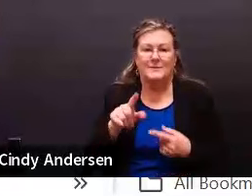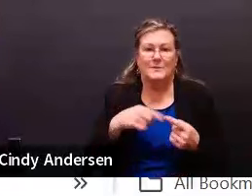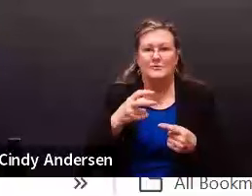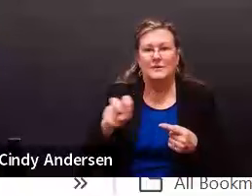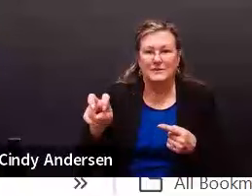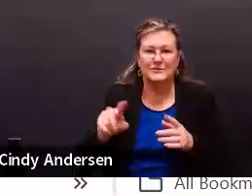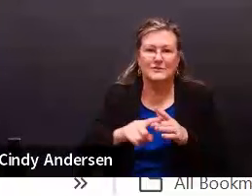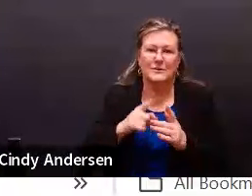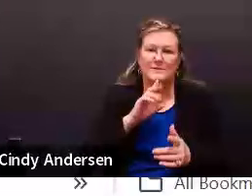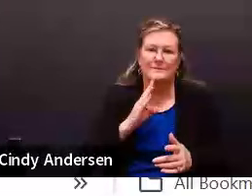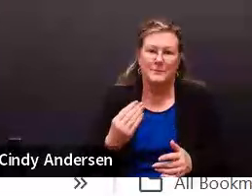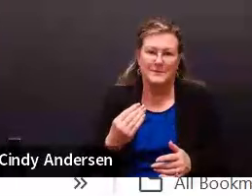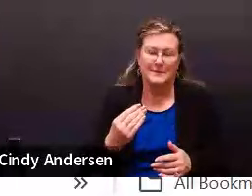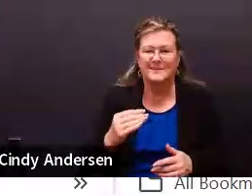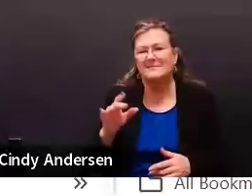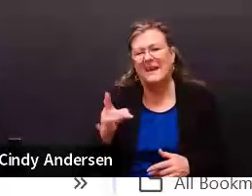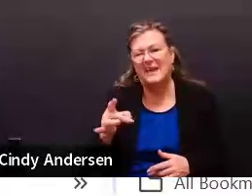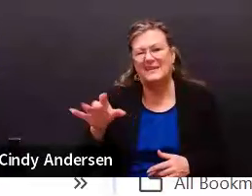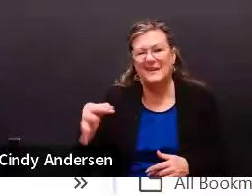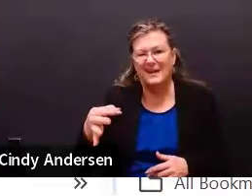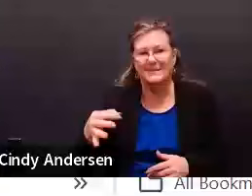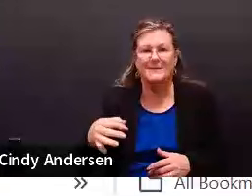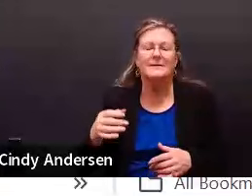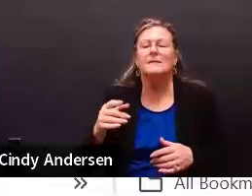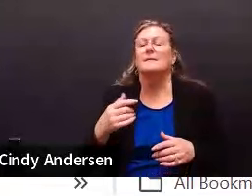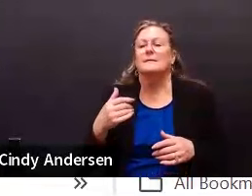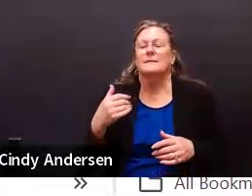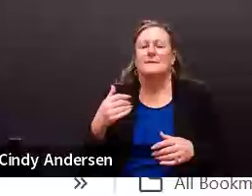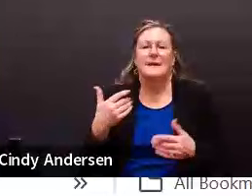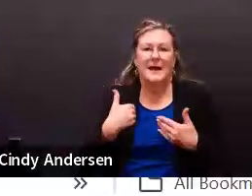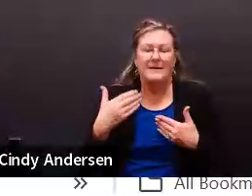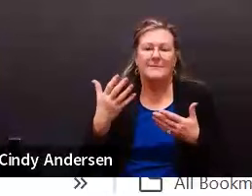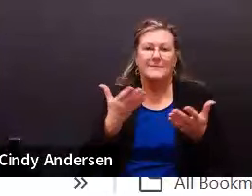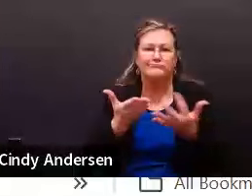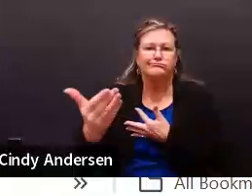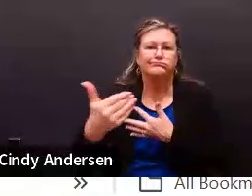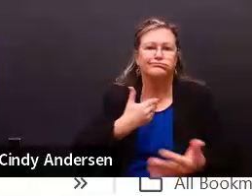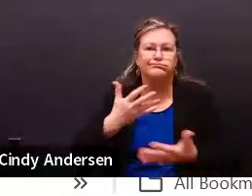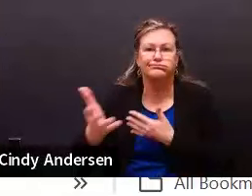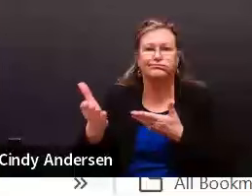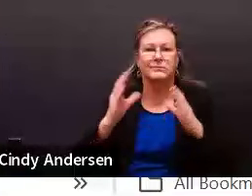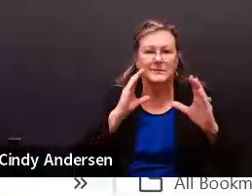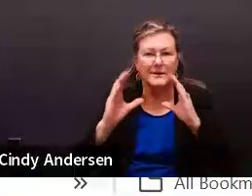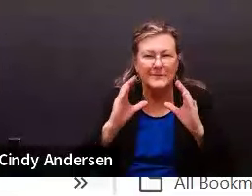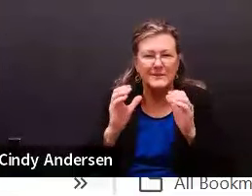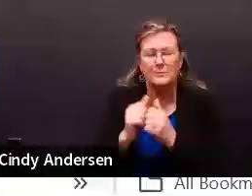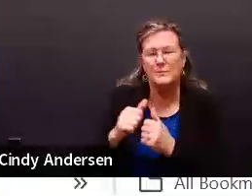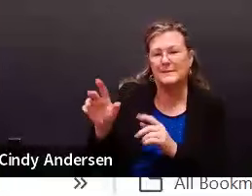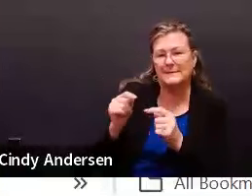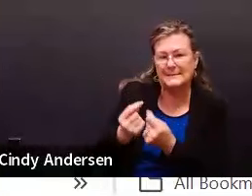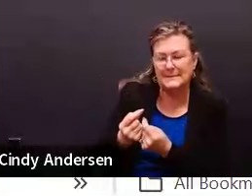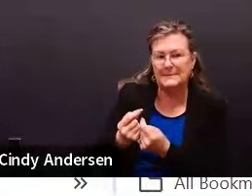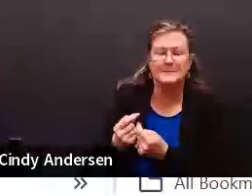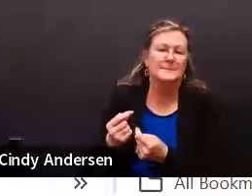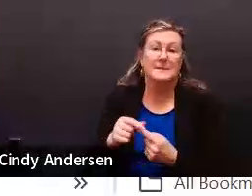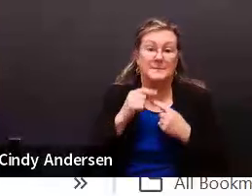at age 14, sometimes that's 8th or 9th grade, to really have, I think, open and transparent conversations with the IEP team and especially